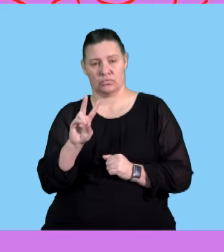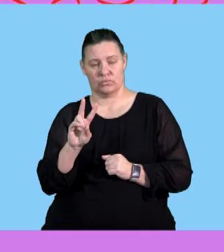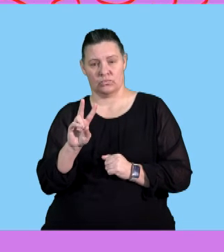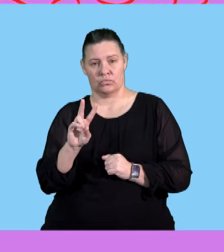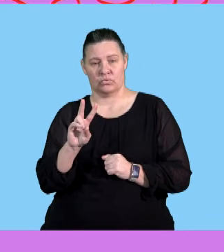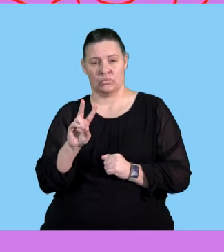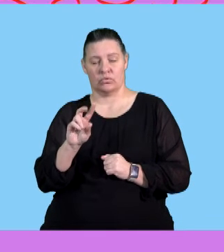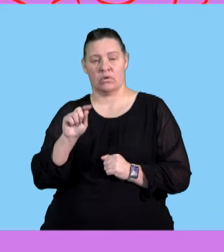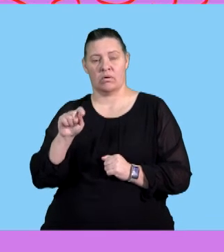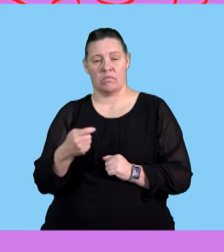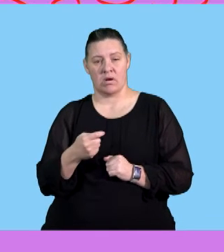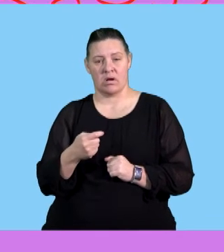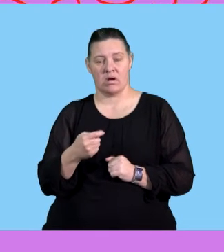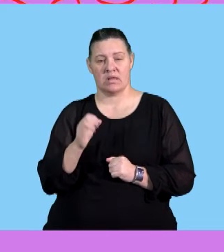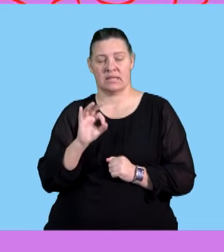10,032 Rand,